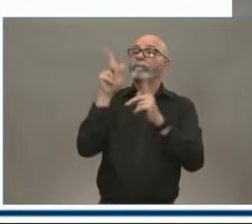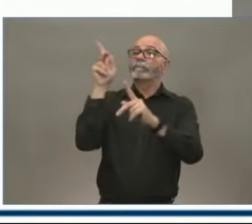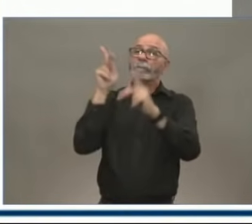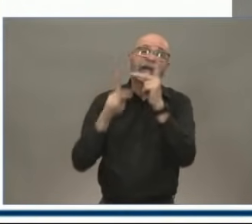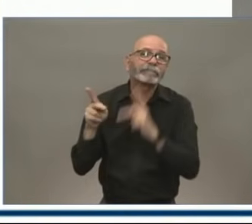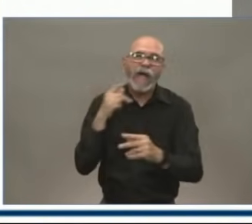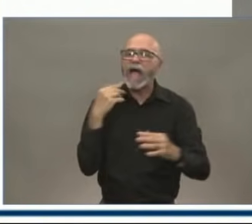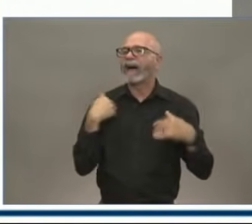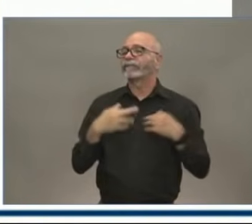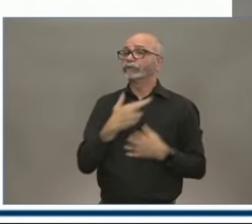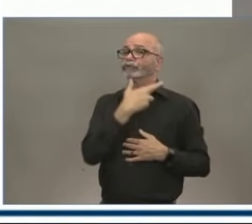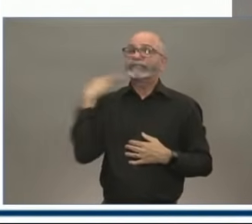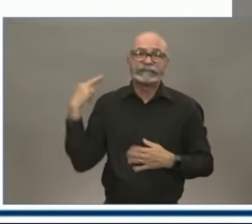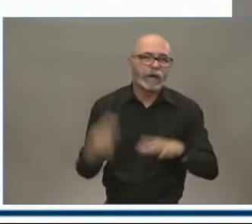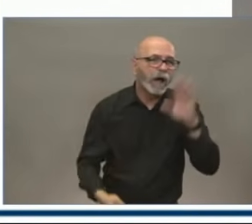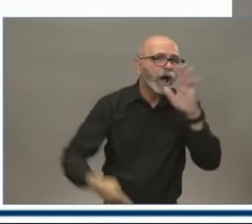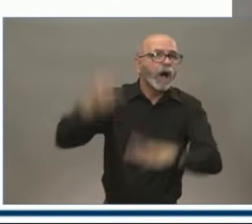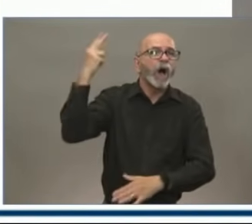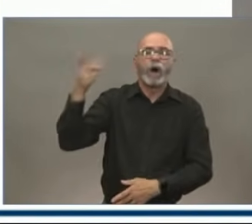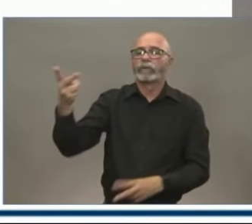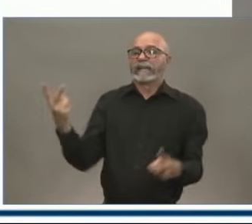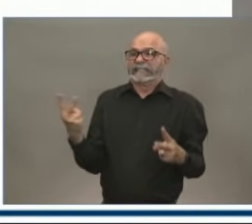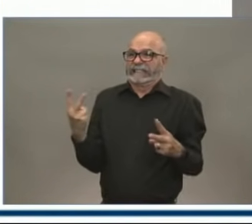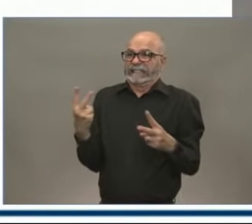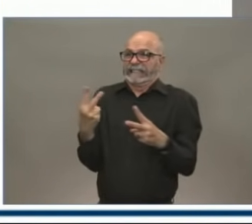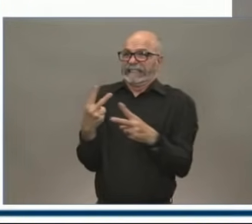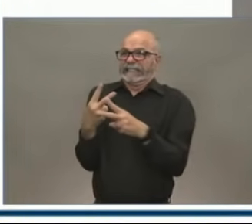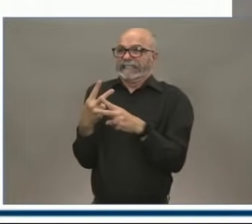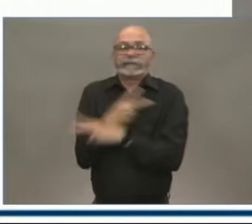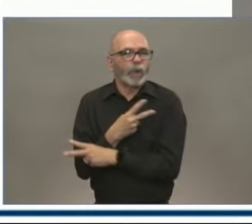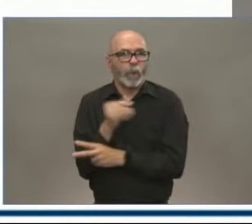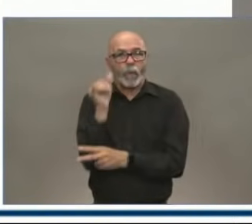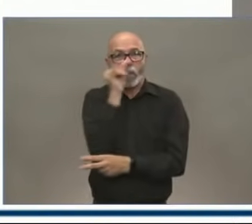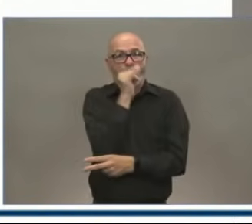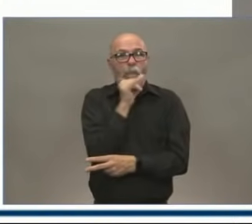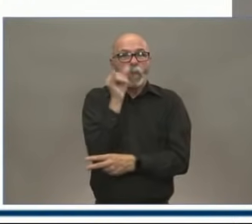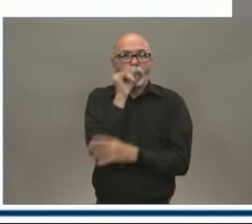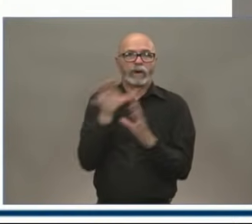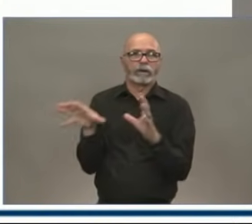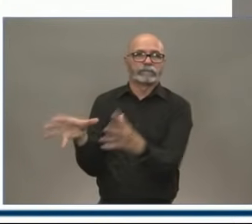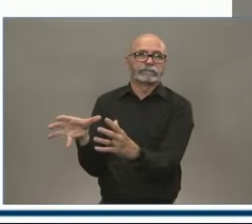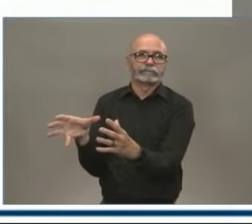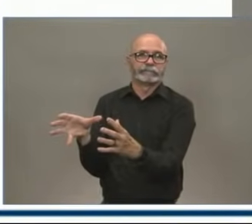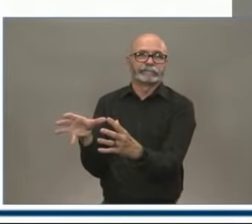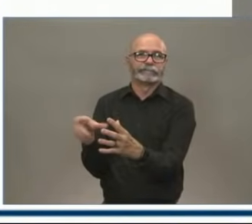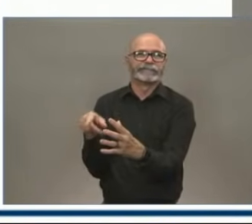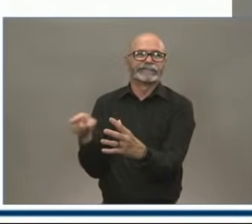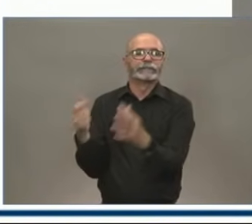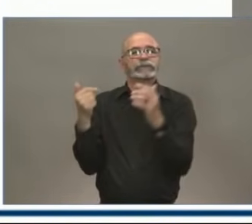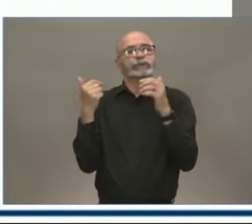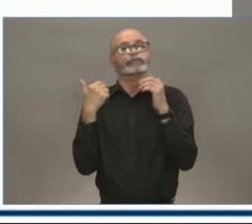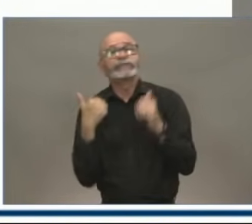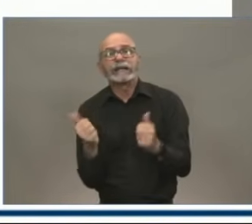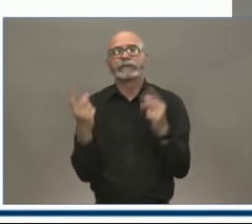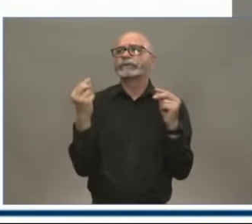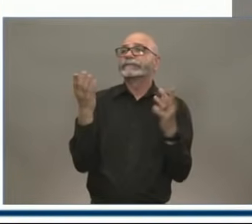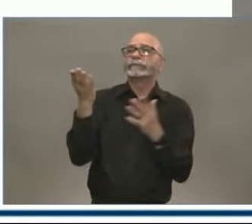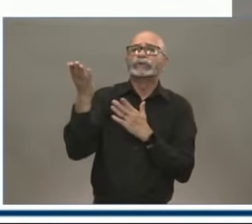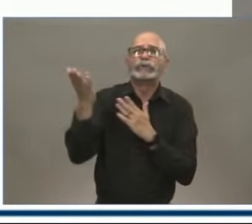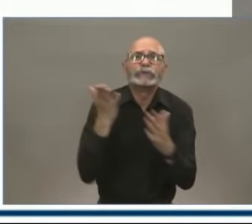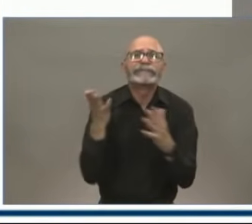severe COVID-19 infection, and this has created a lot of challenges when it comes to accessing and delivering services and